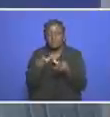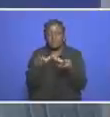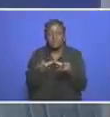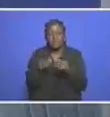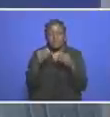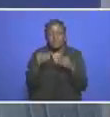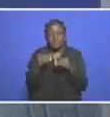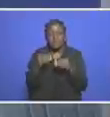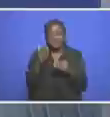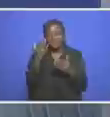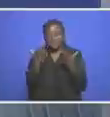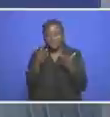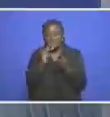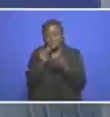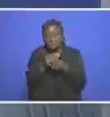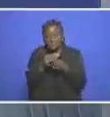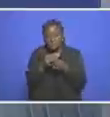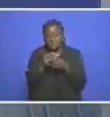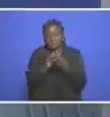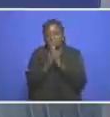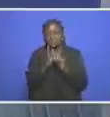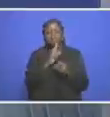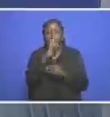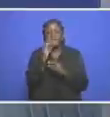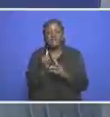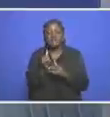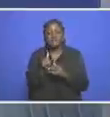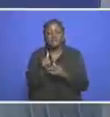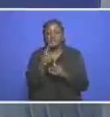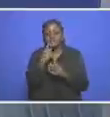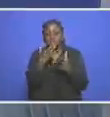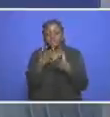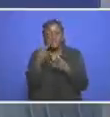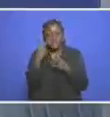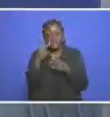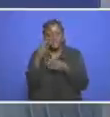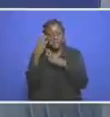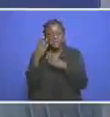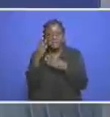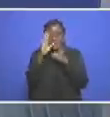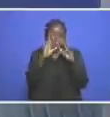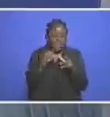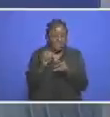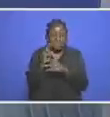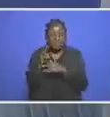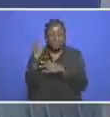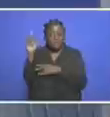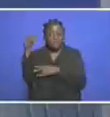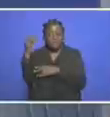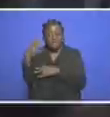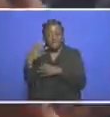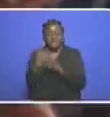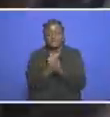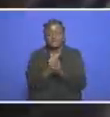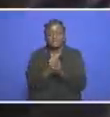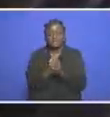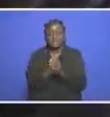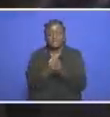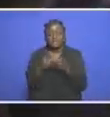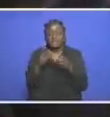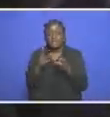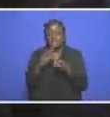the Bahamas in a new way, come rain or shine. Lloyd Allen explains. Well, as the world is finding its footing